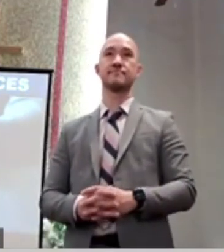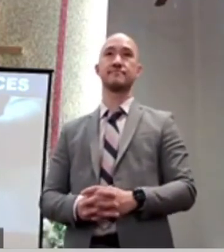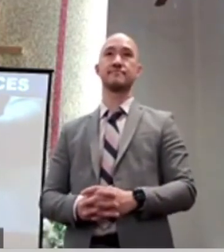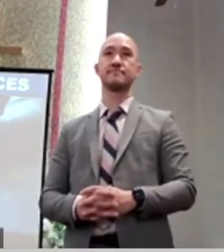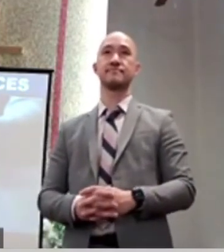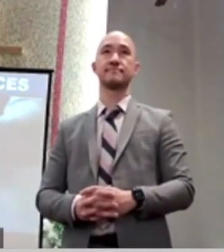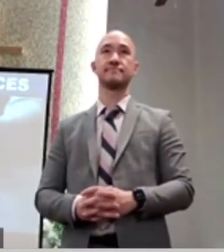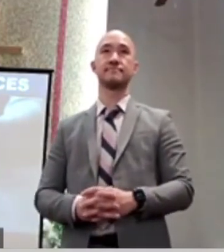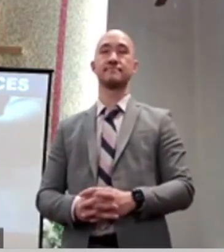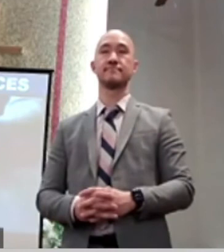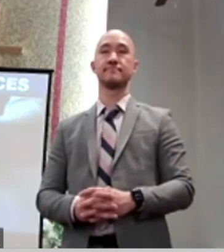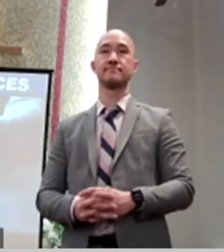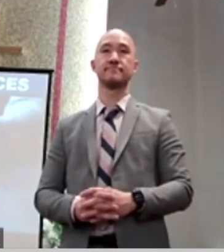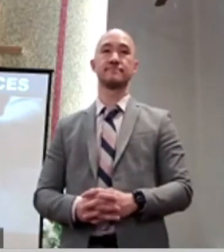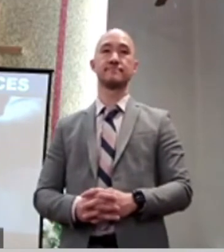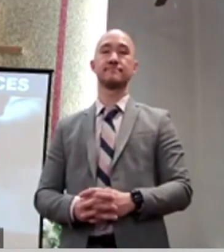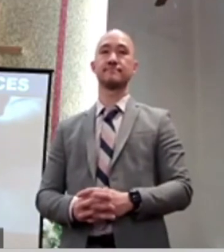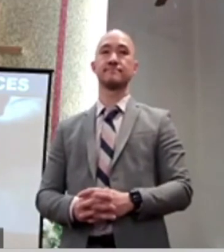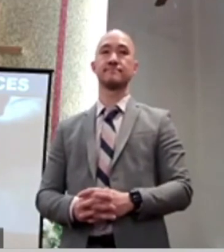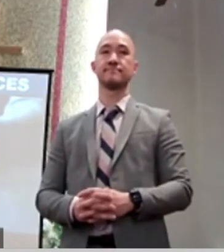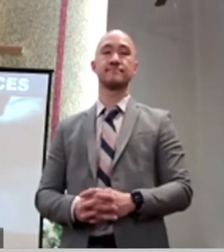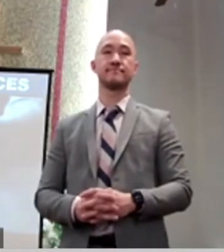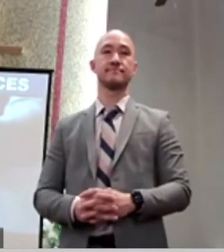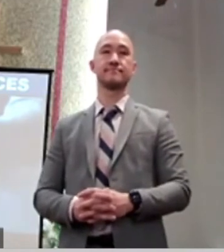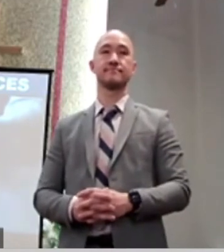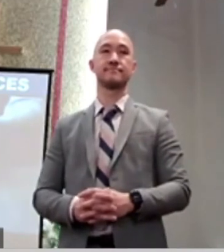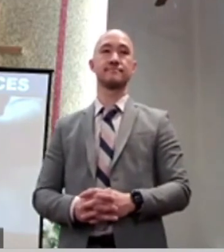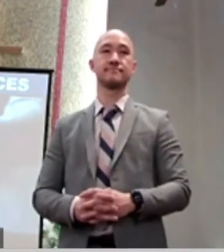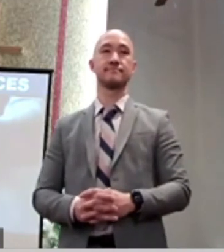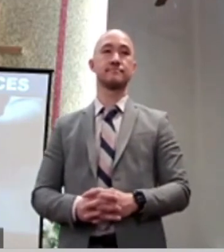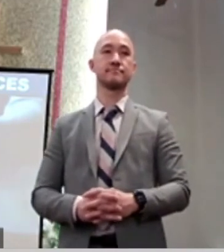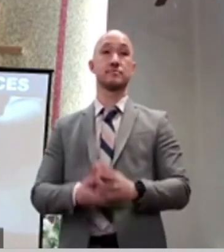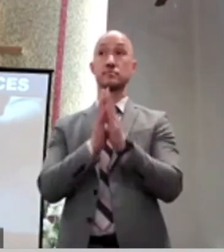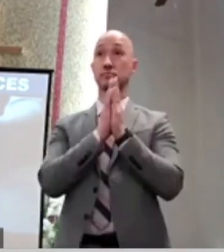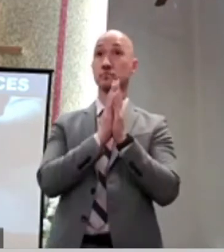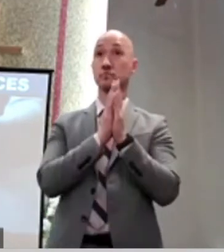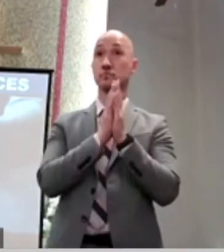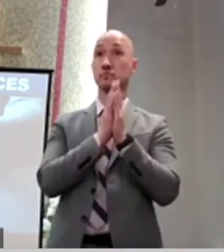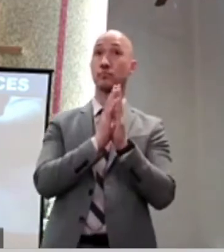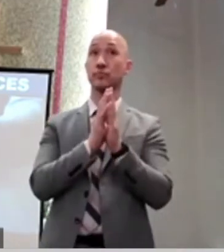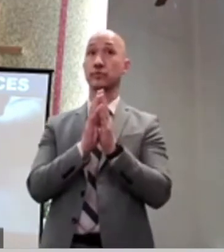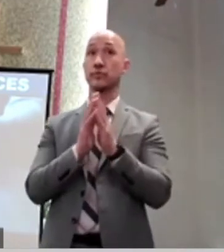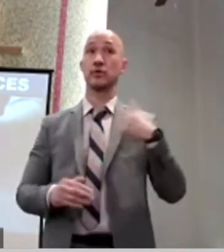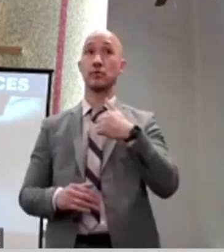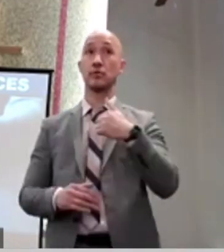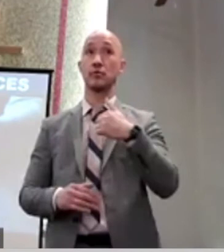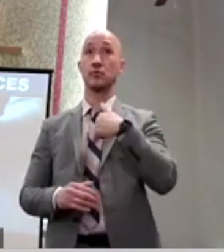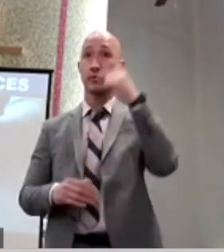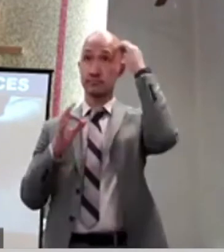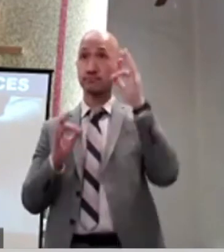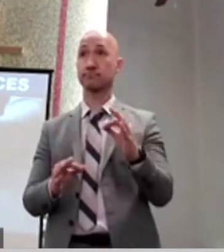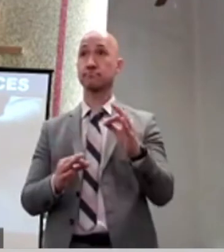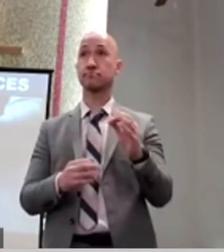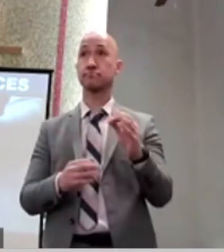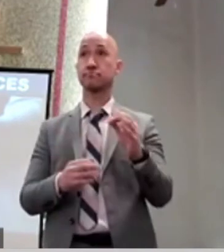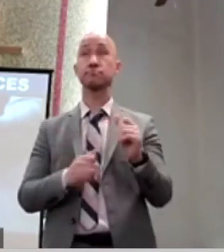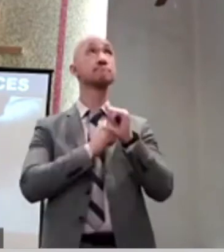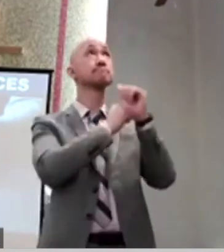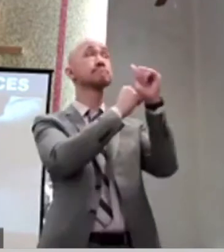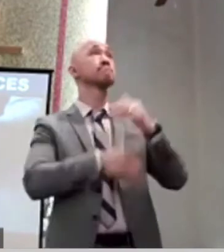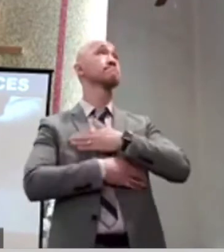cause us to be divided. Let's pray that we can be disciples that enjoy the blessings